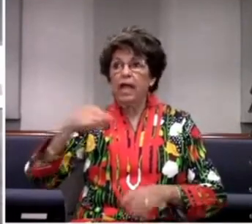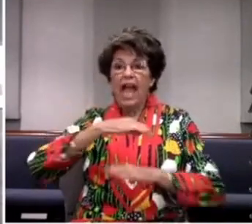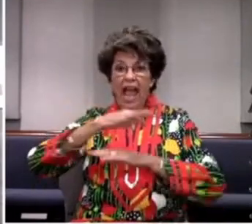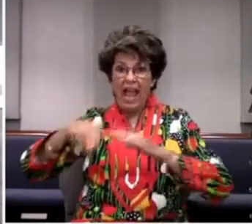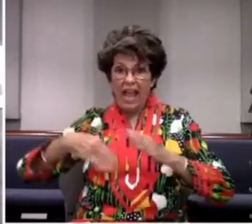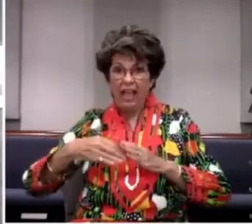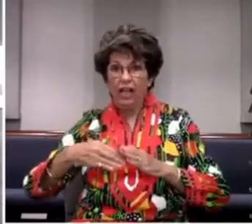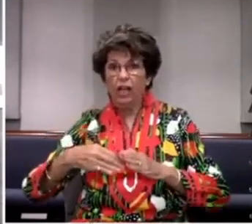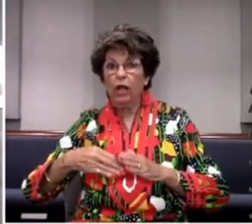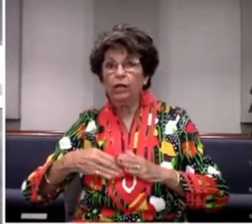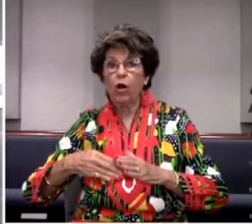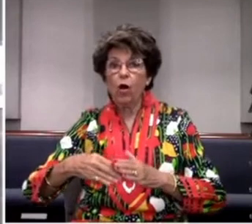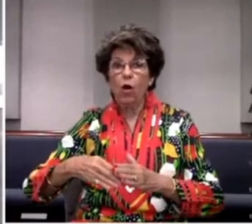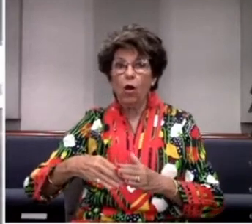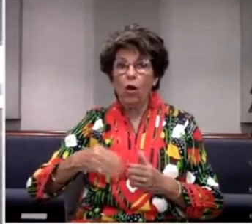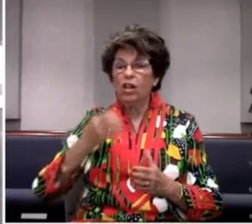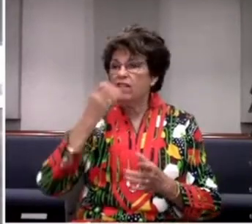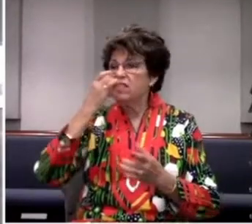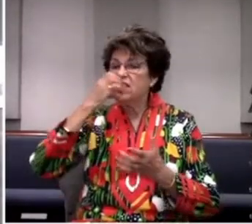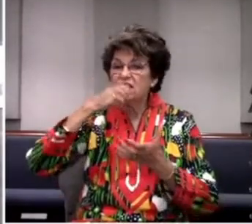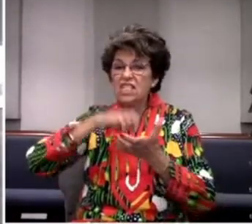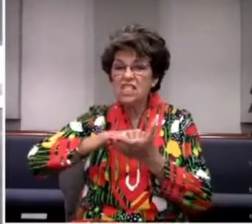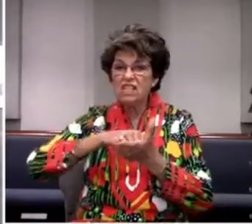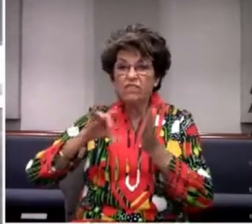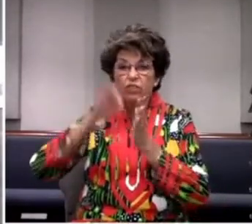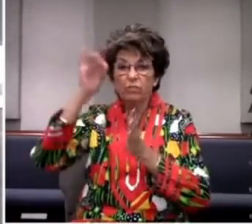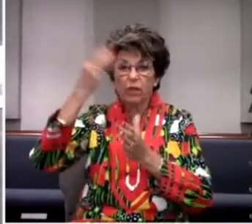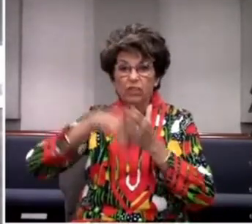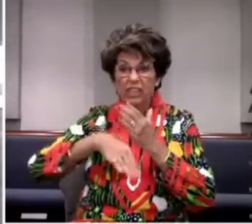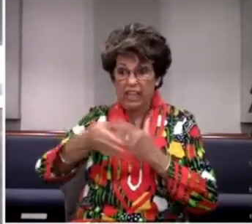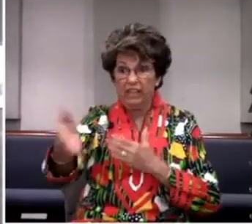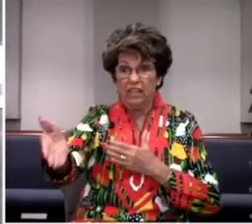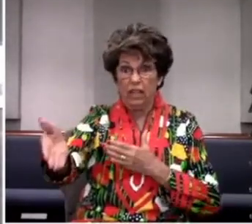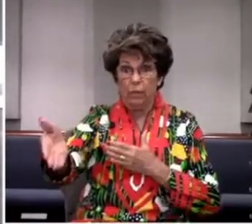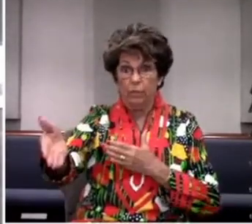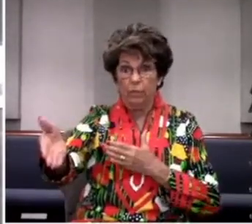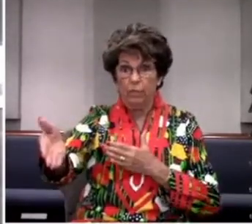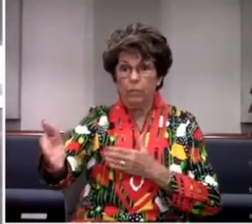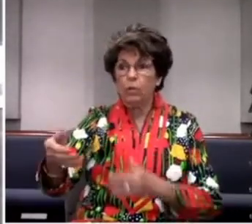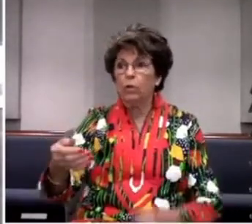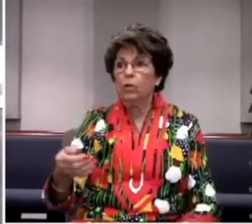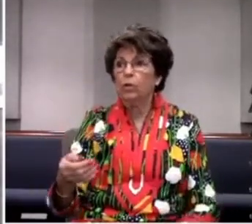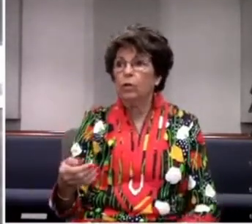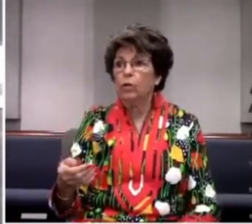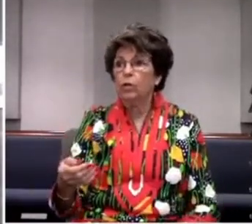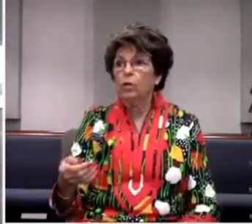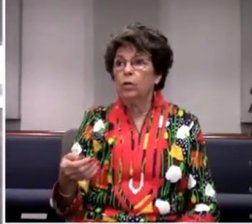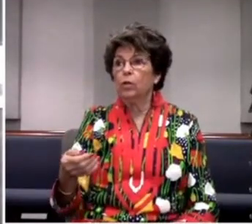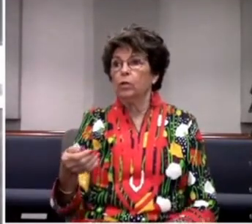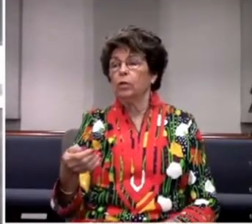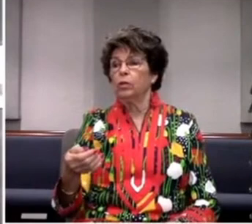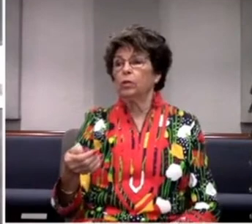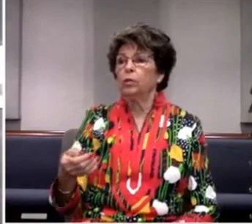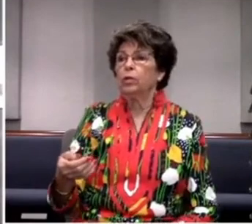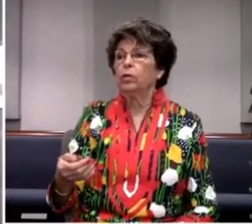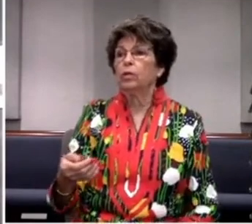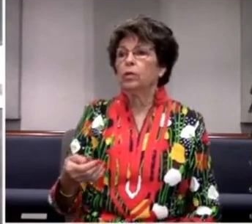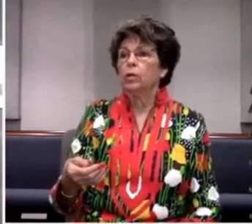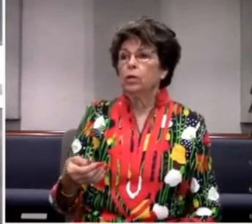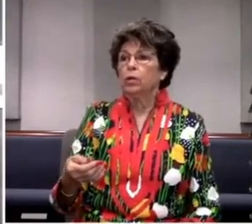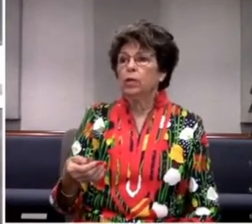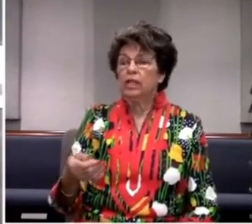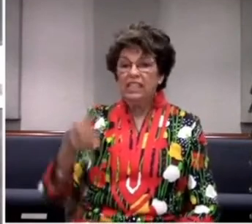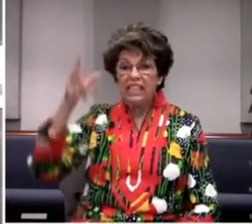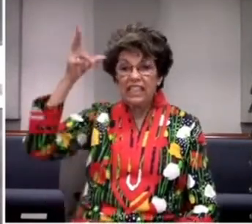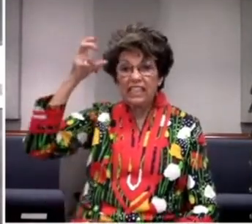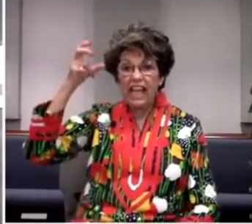of Satan that was within him. Thou sealest up the sum, full of wisdom and perfect in beauty.